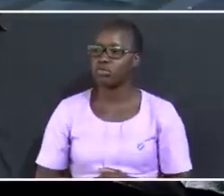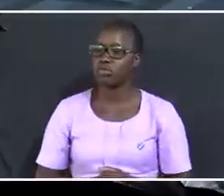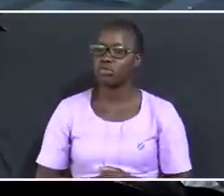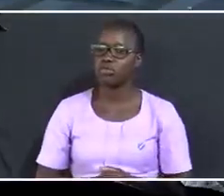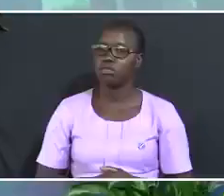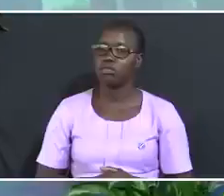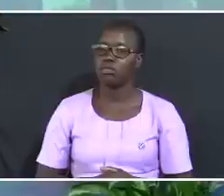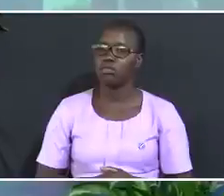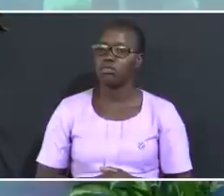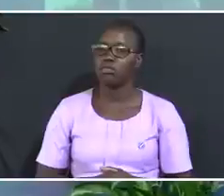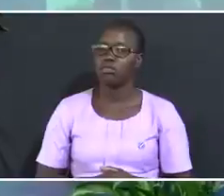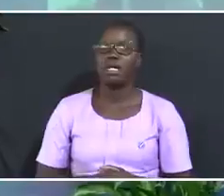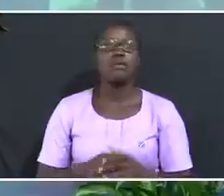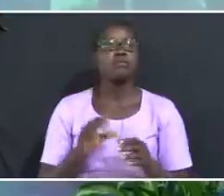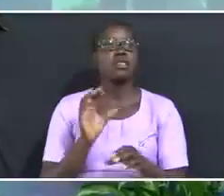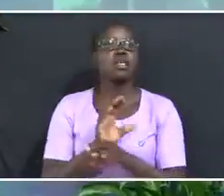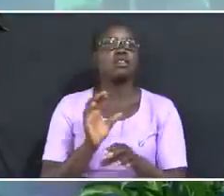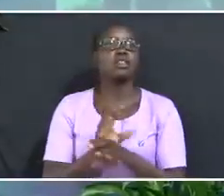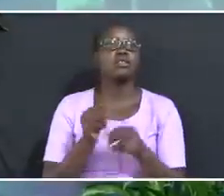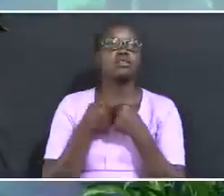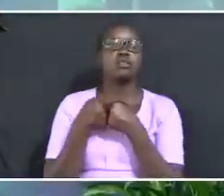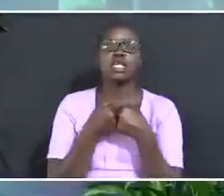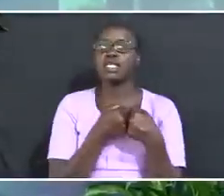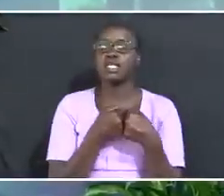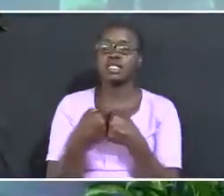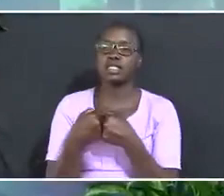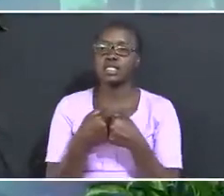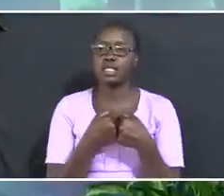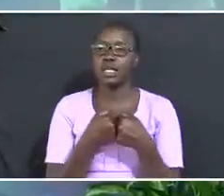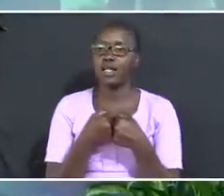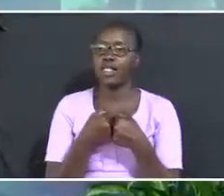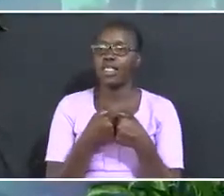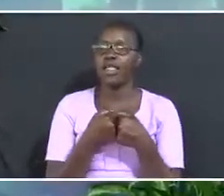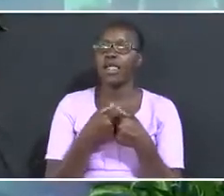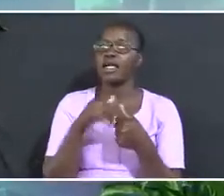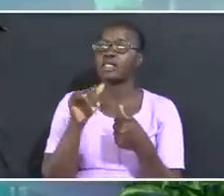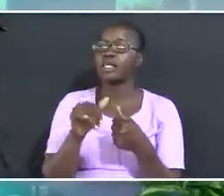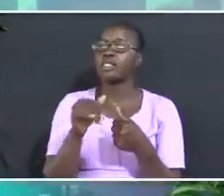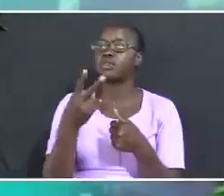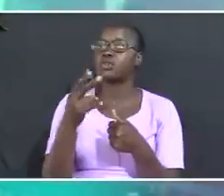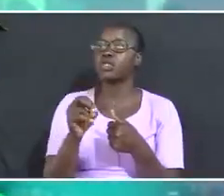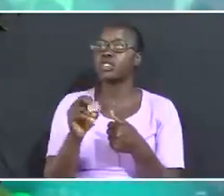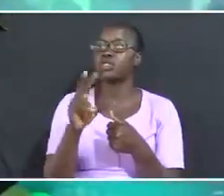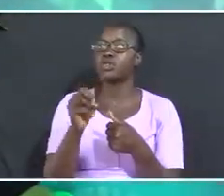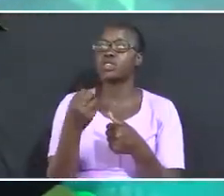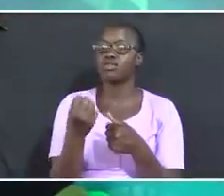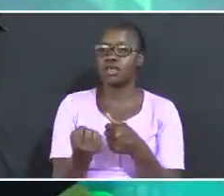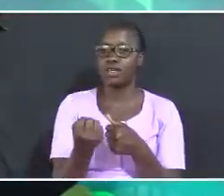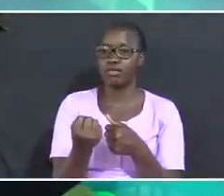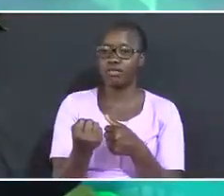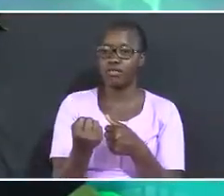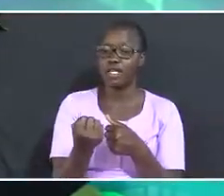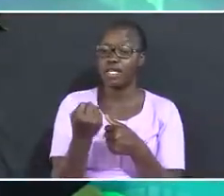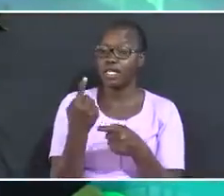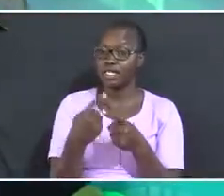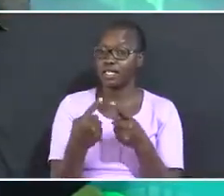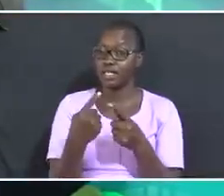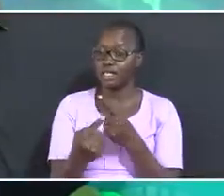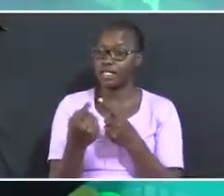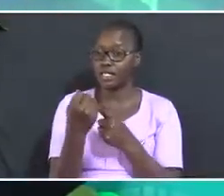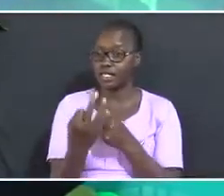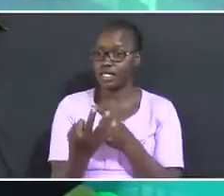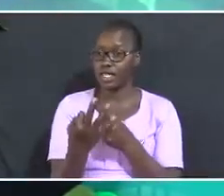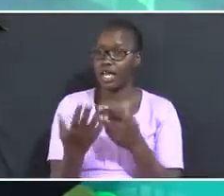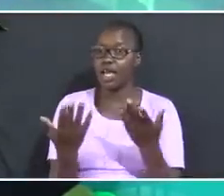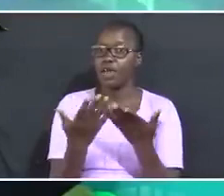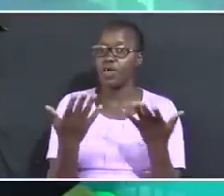Yeah, now every church is challenged that by 2025, in these 3 years, where we